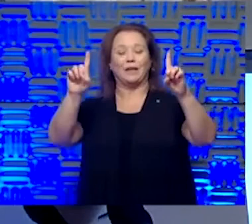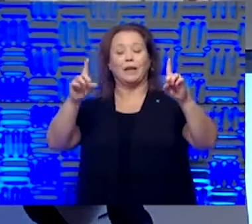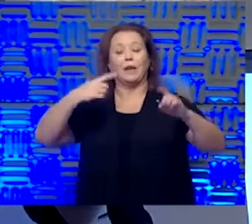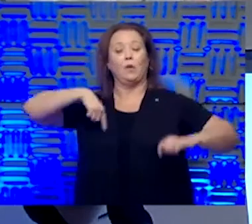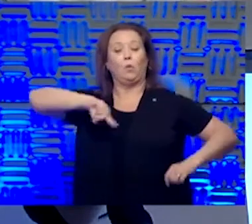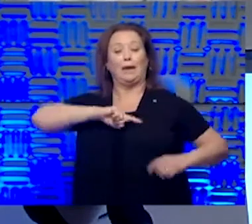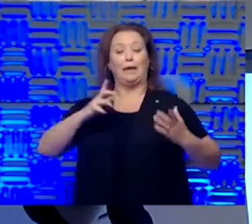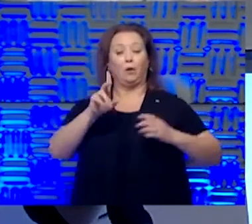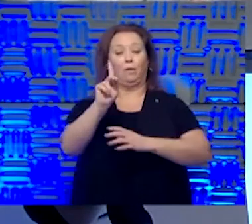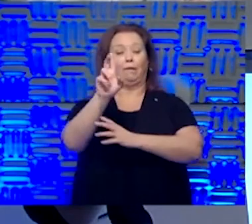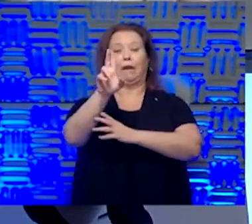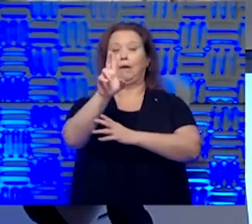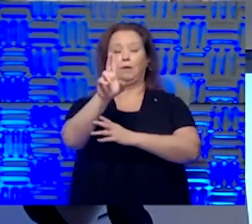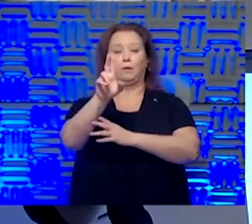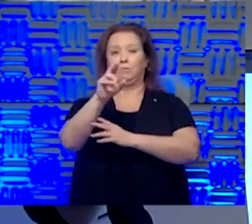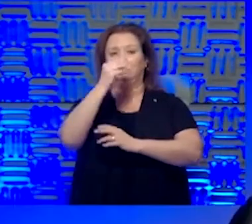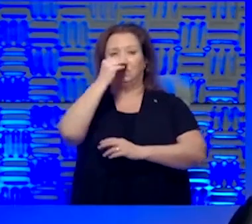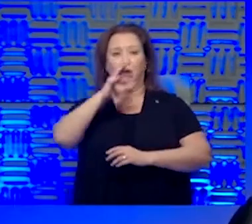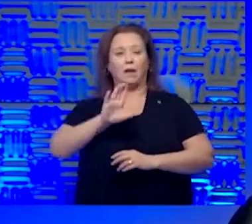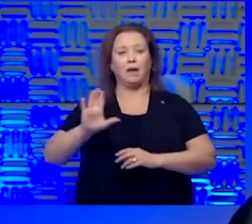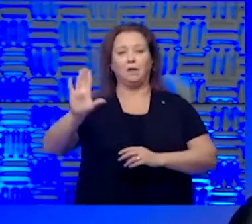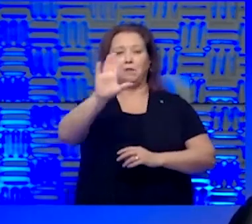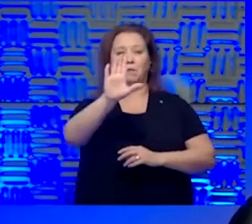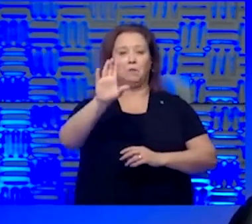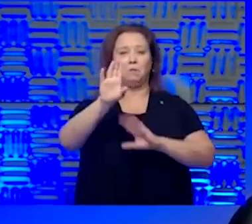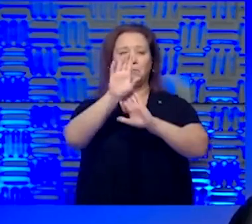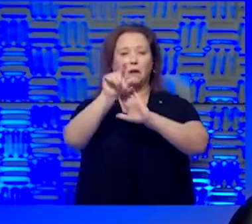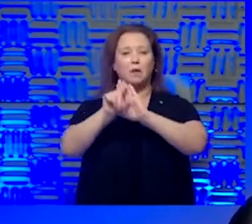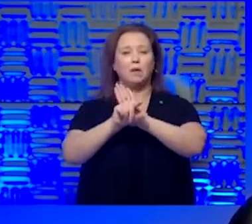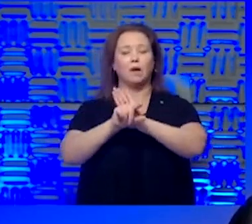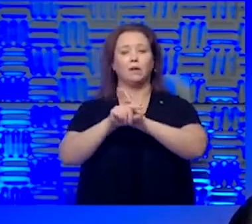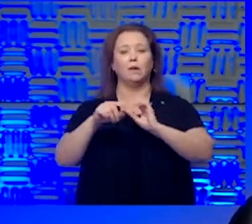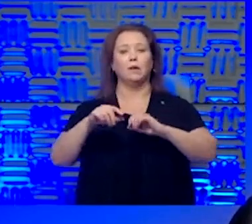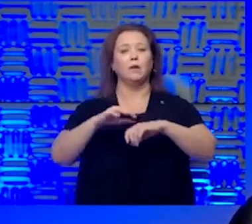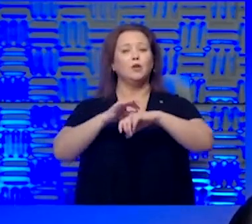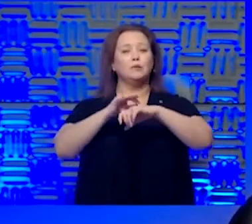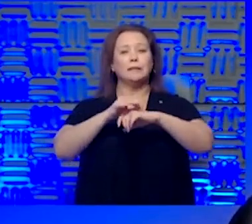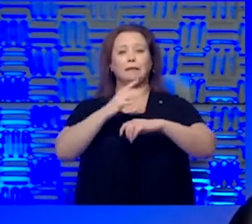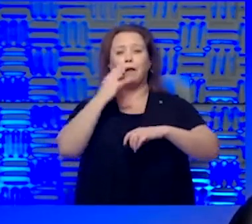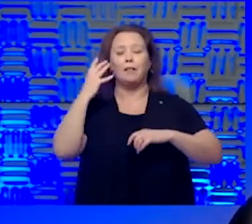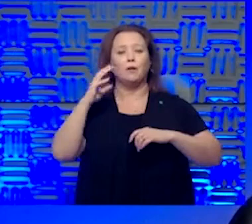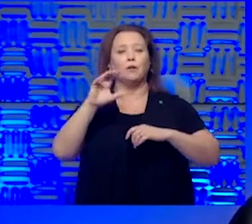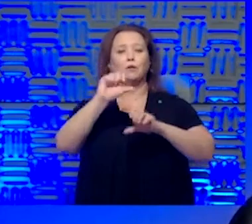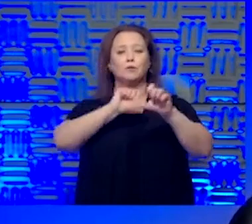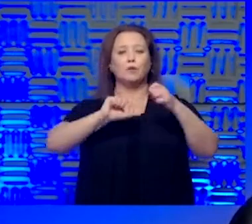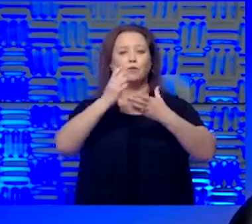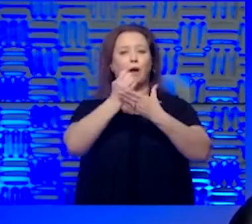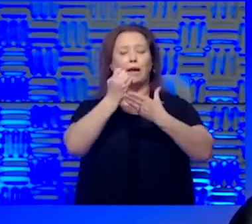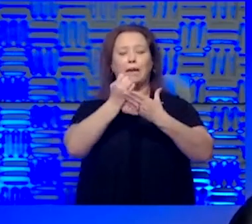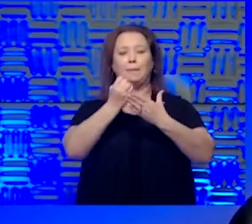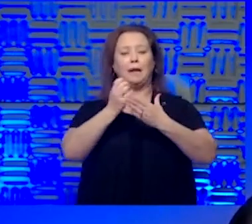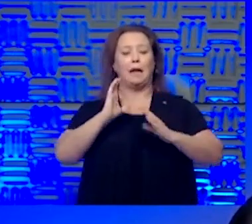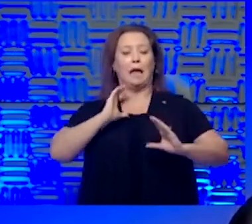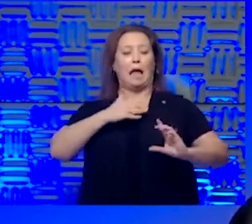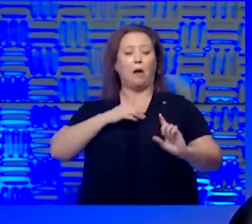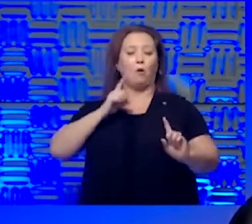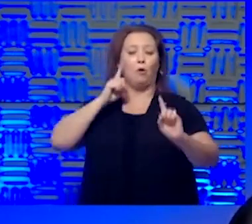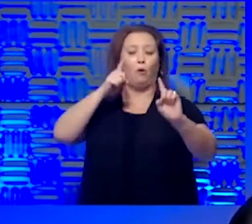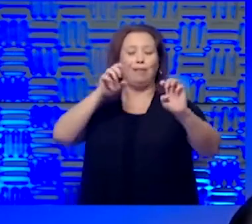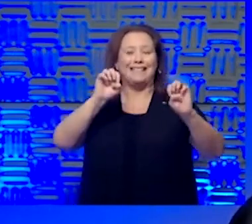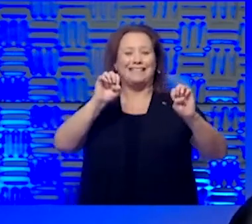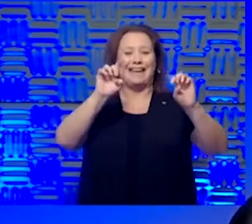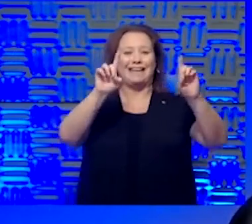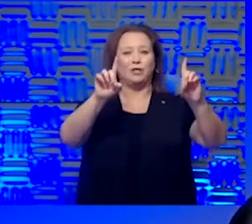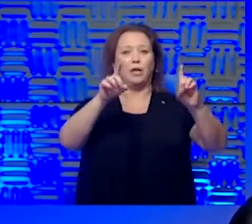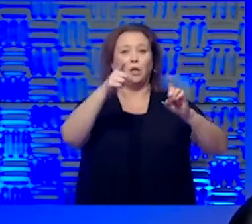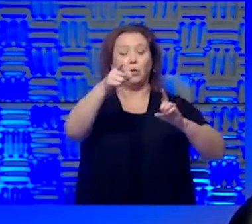health system don't care what color you are, or what ethnicity you are, your socioeconomic status. Our goal is to educate you with the